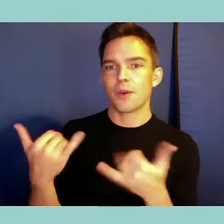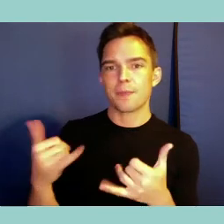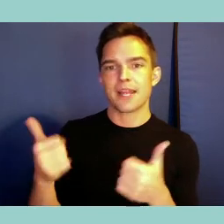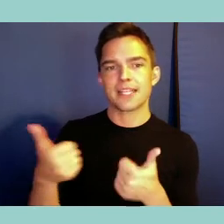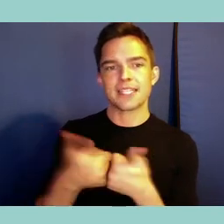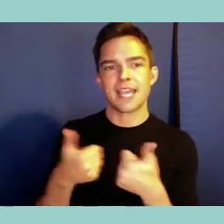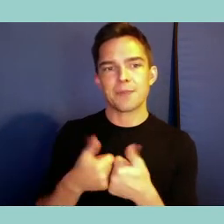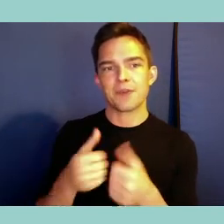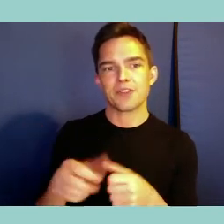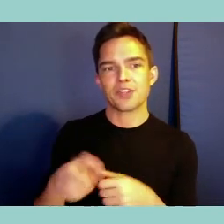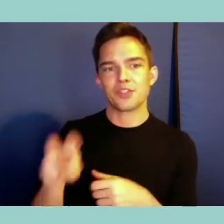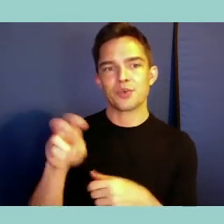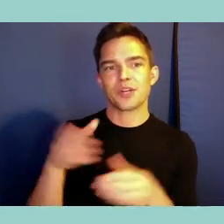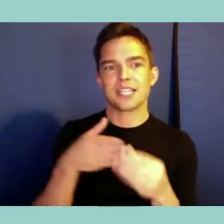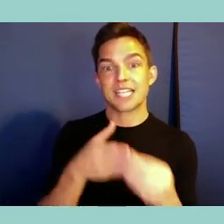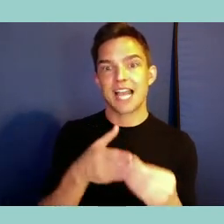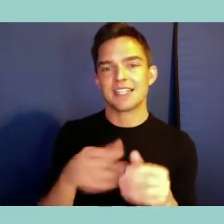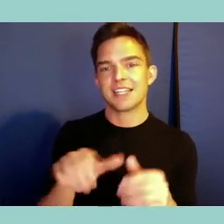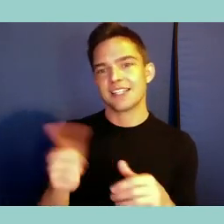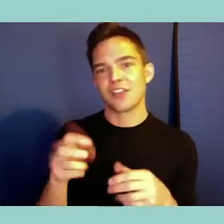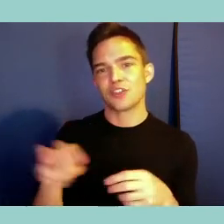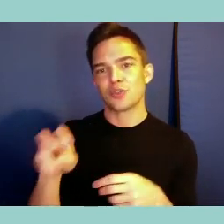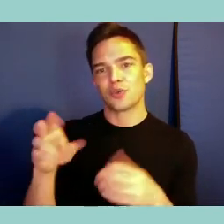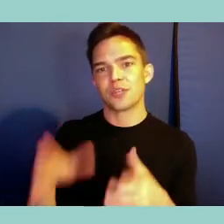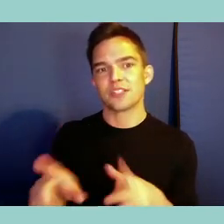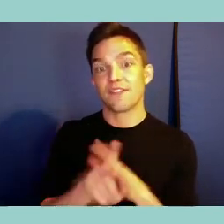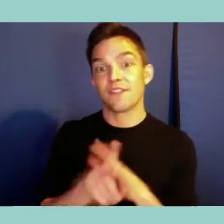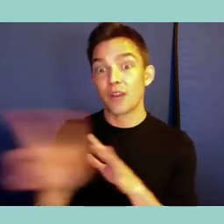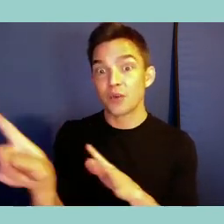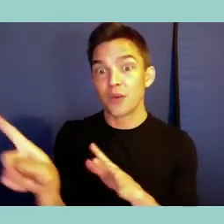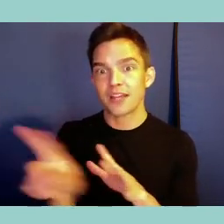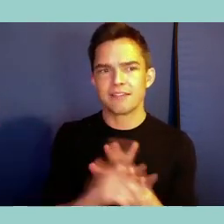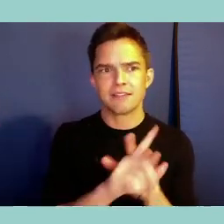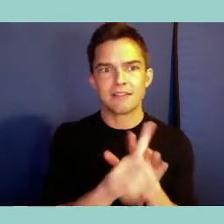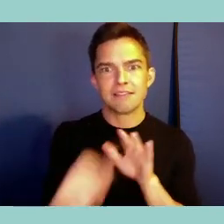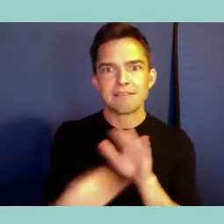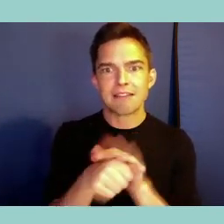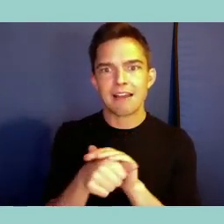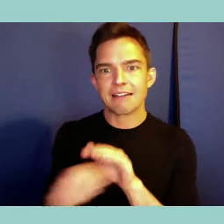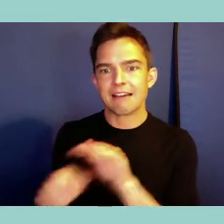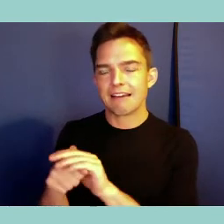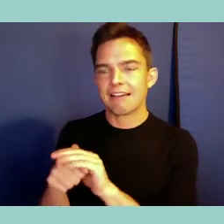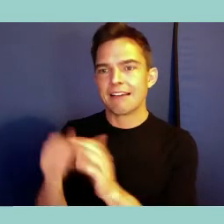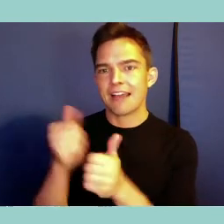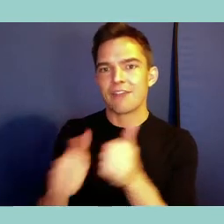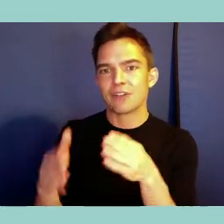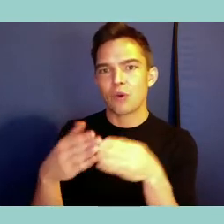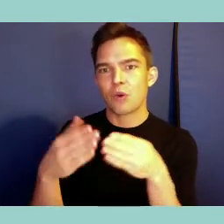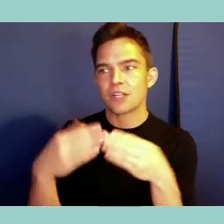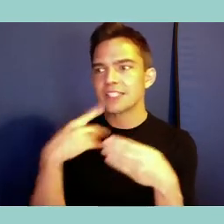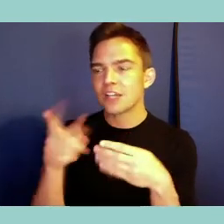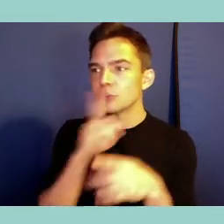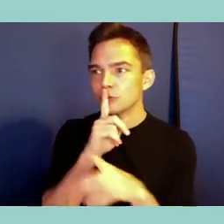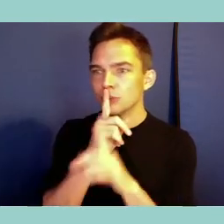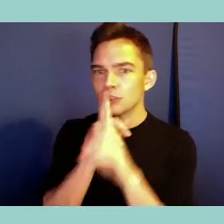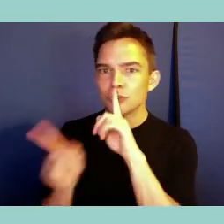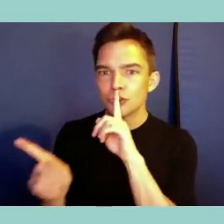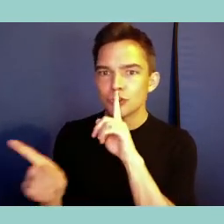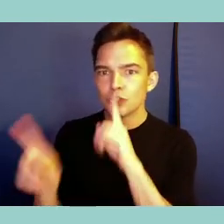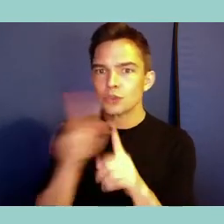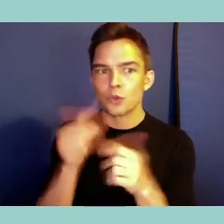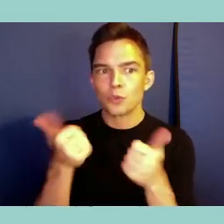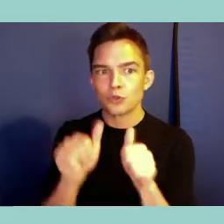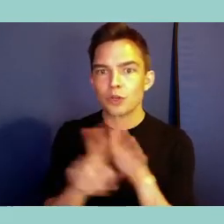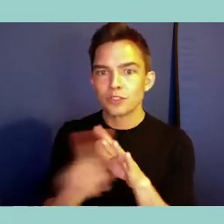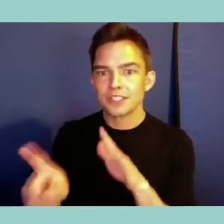with the tour guide and the other tourist of running away, of hiding around every corner, telling them to shh, we're trying